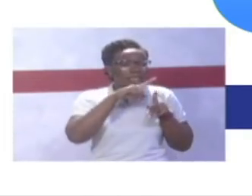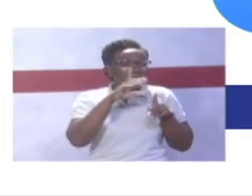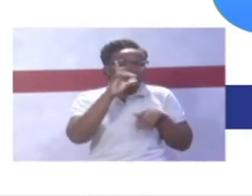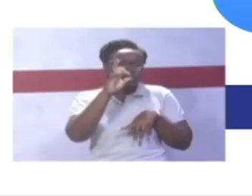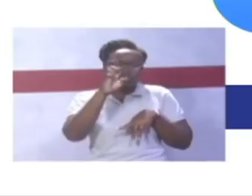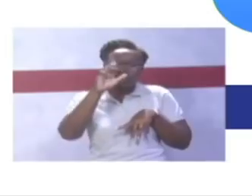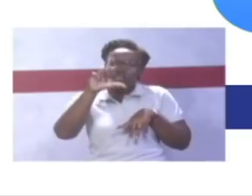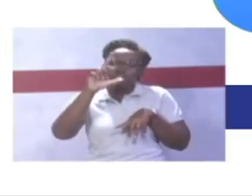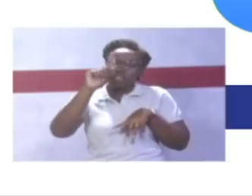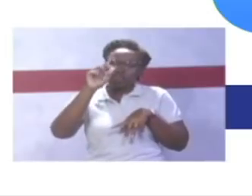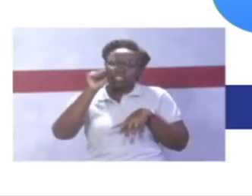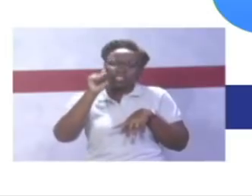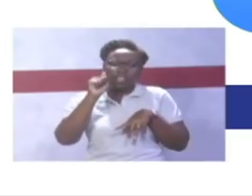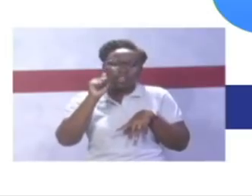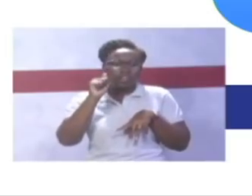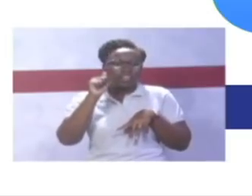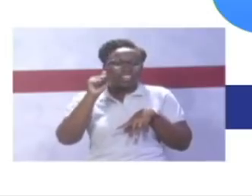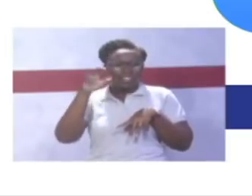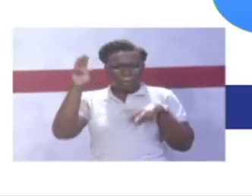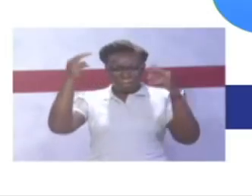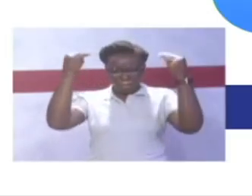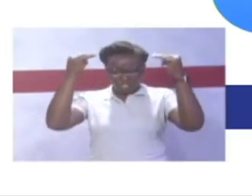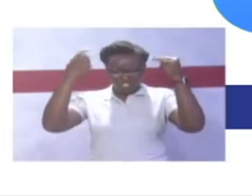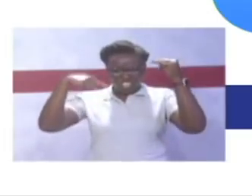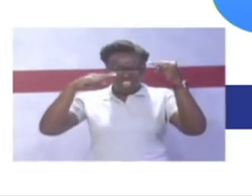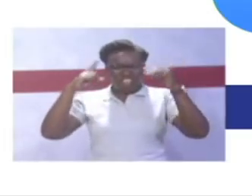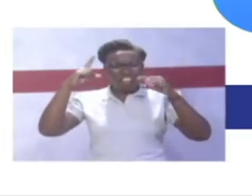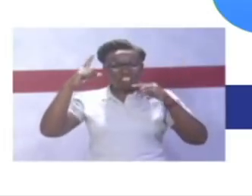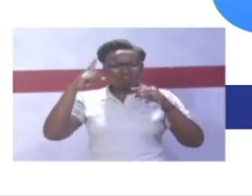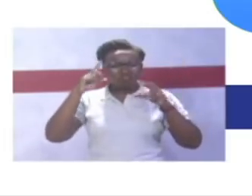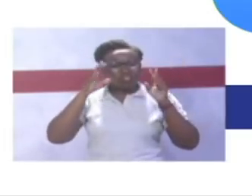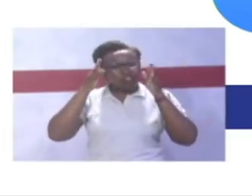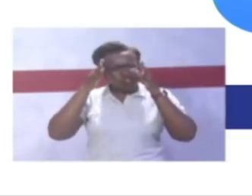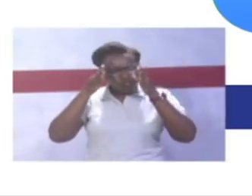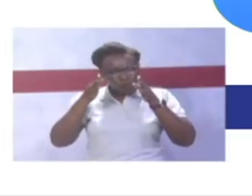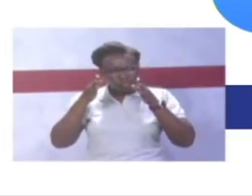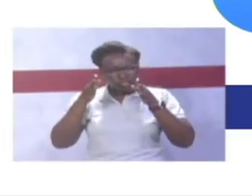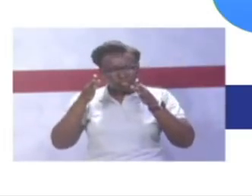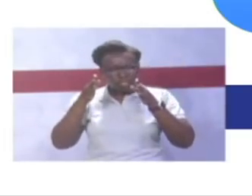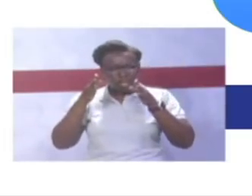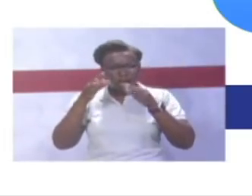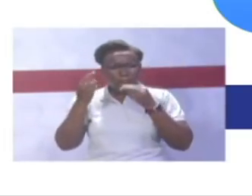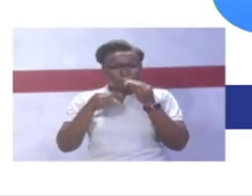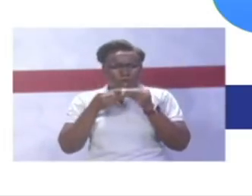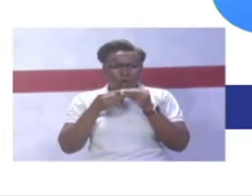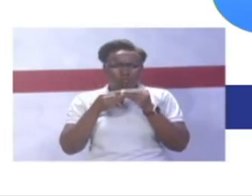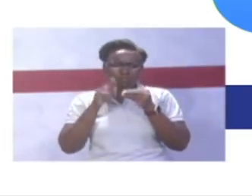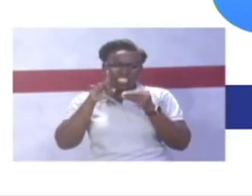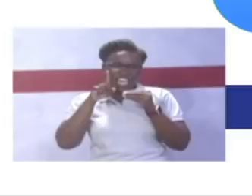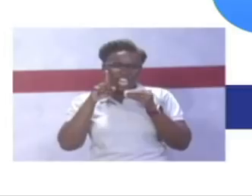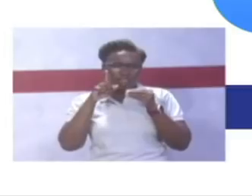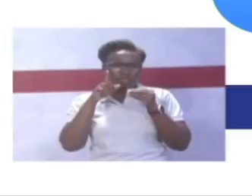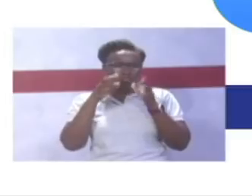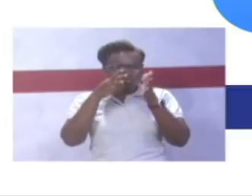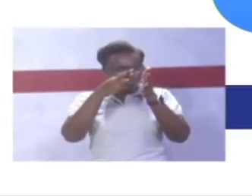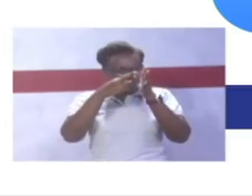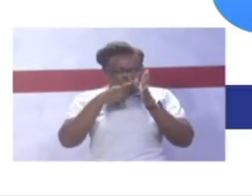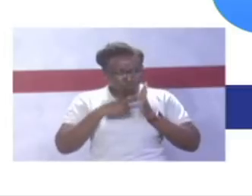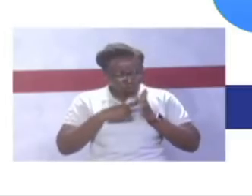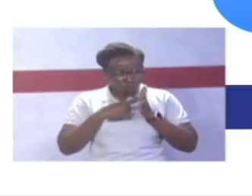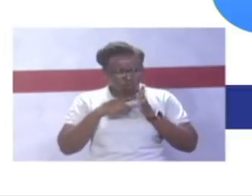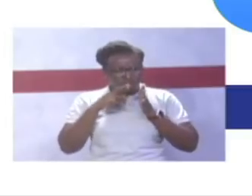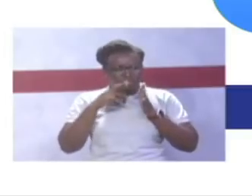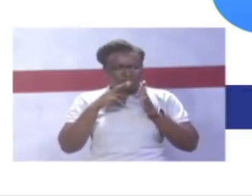adjust, or is it looking to adjust its monitoring policy for home isolation patients? Has that been necessary at all? Thank